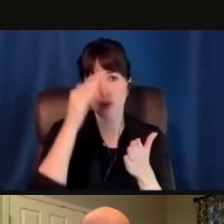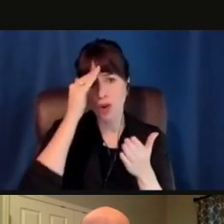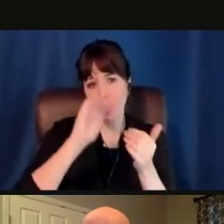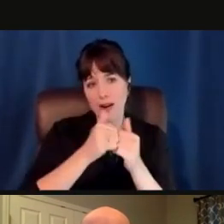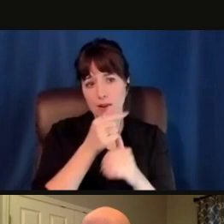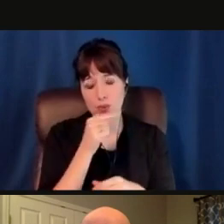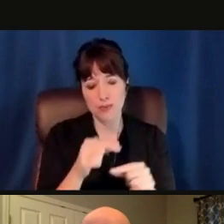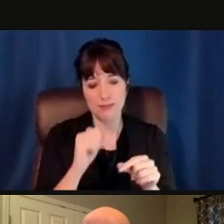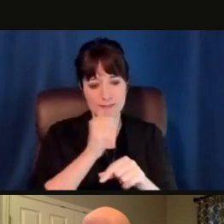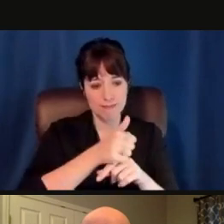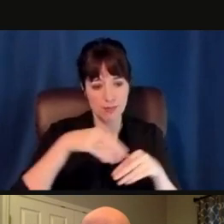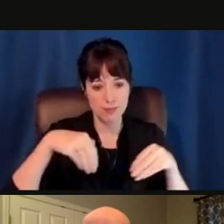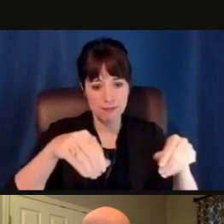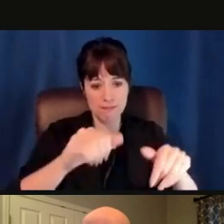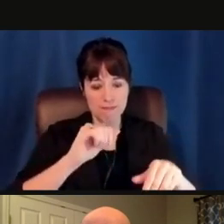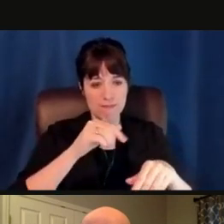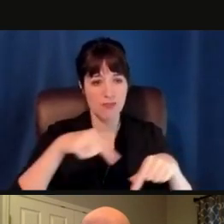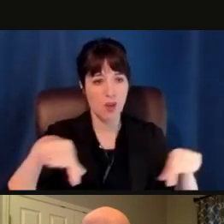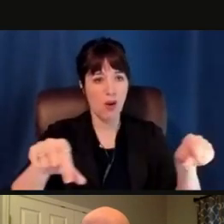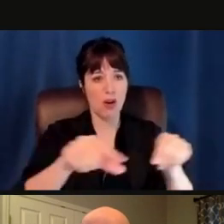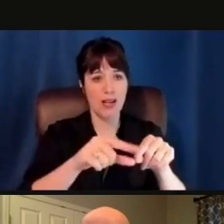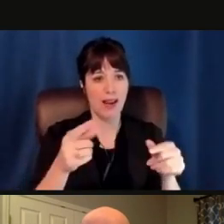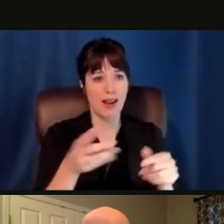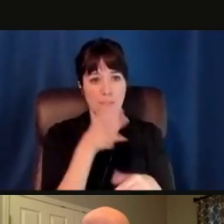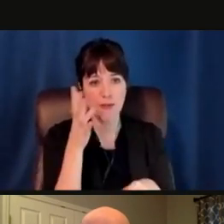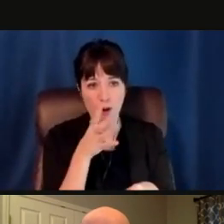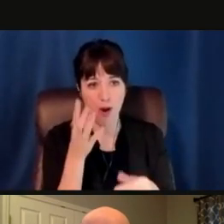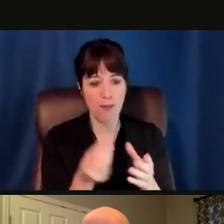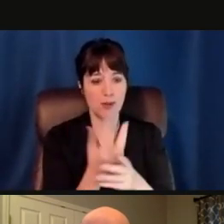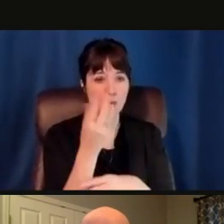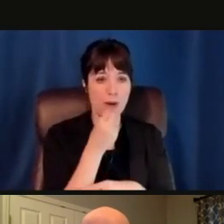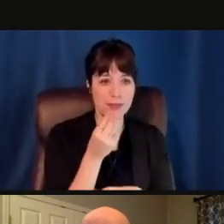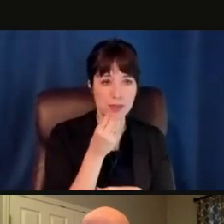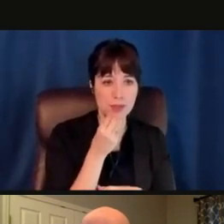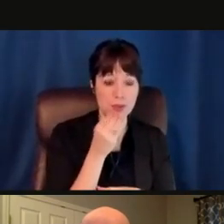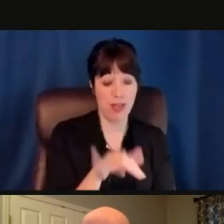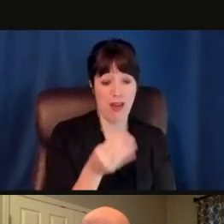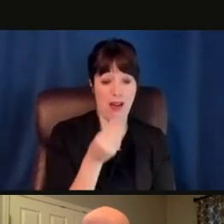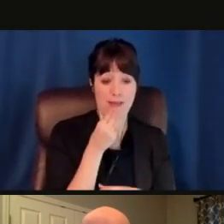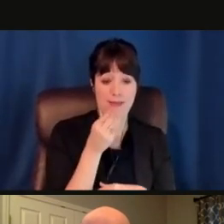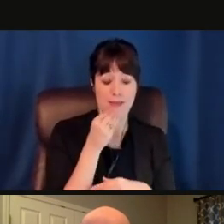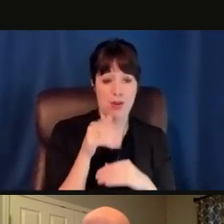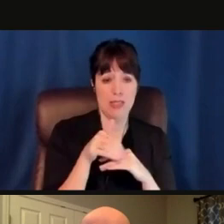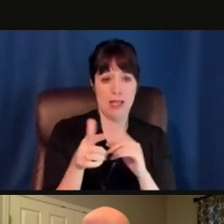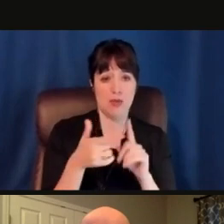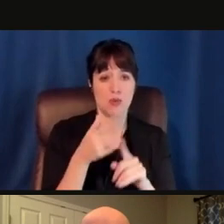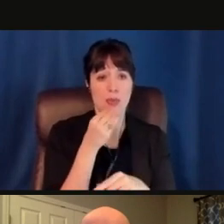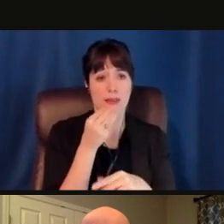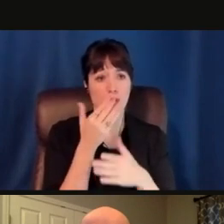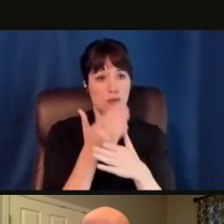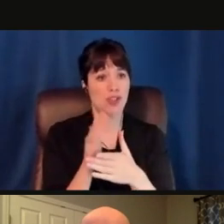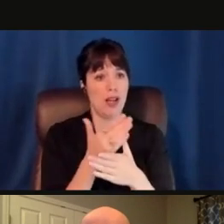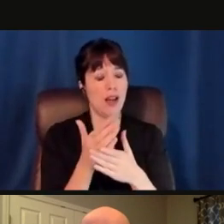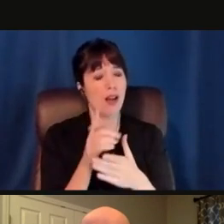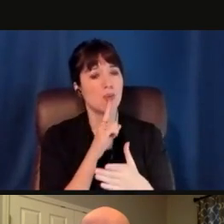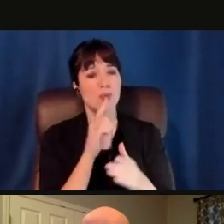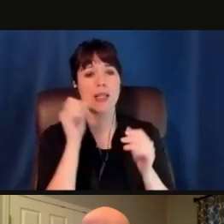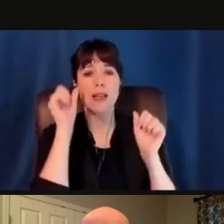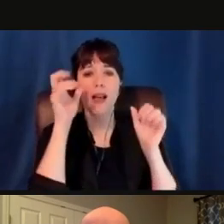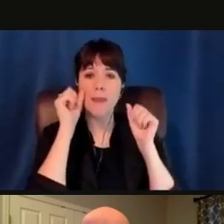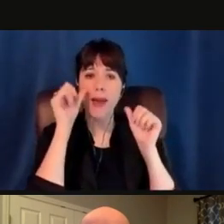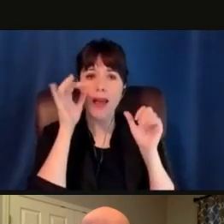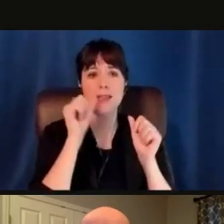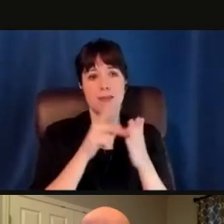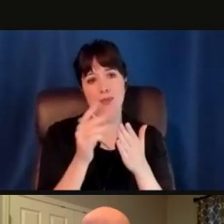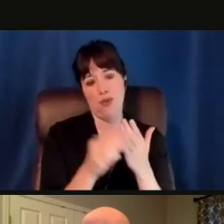garden, how to farm, how to grow food. And that food goes to the food share, and it's a really amazing program. We